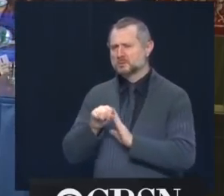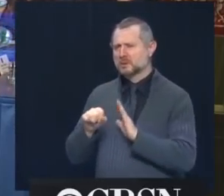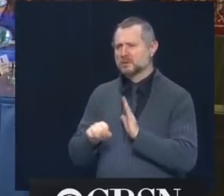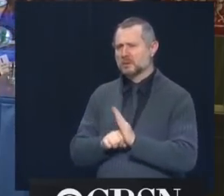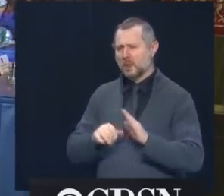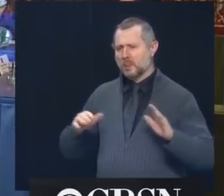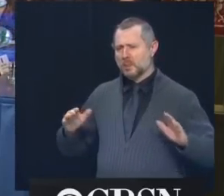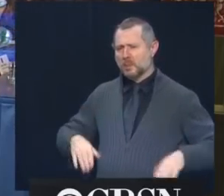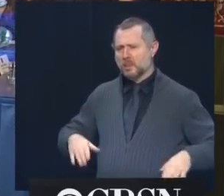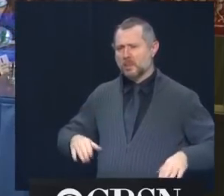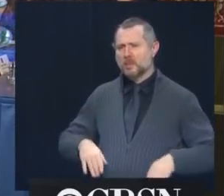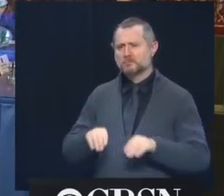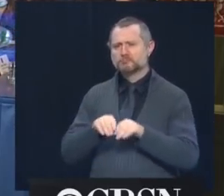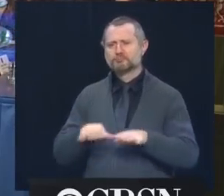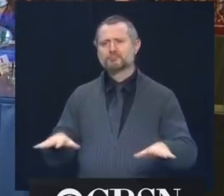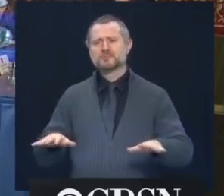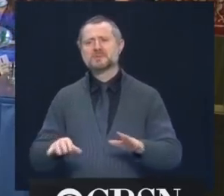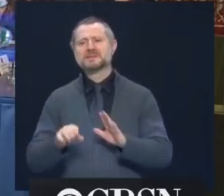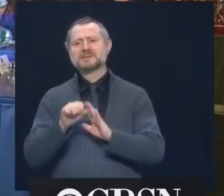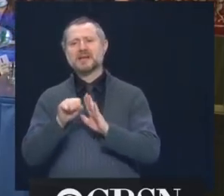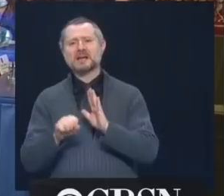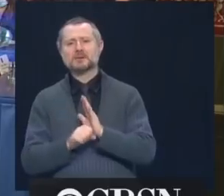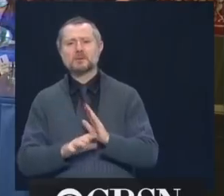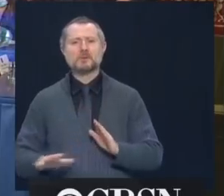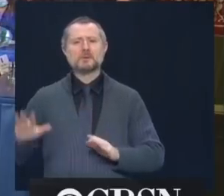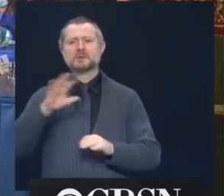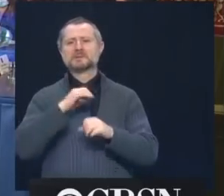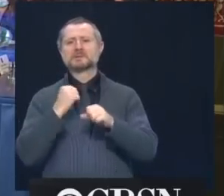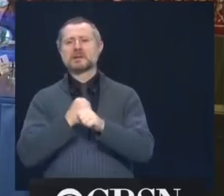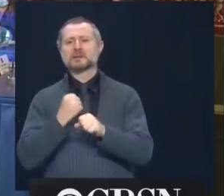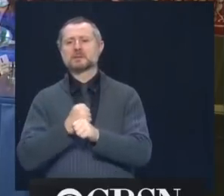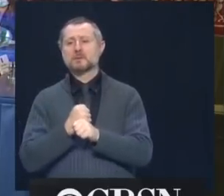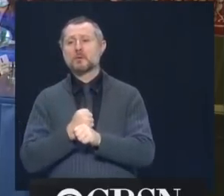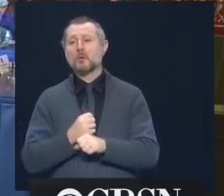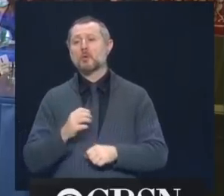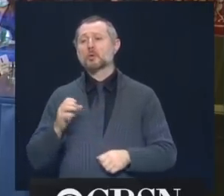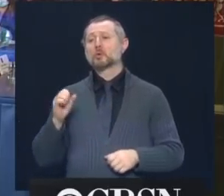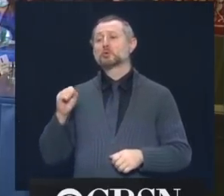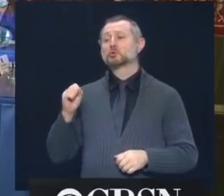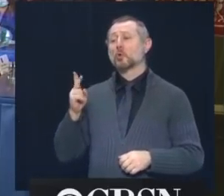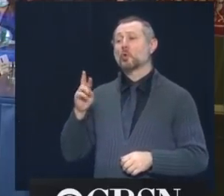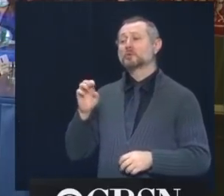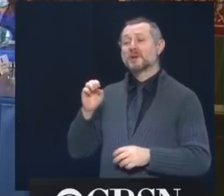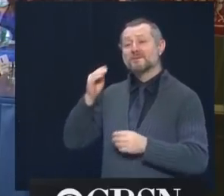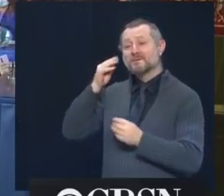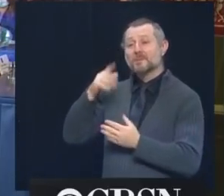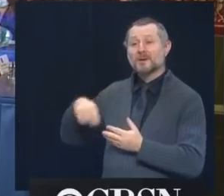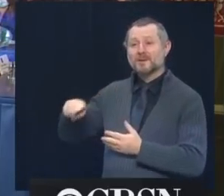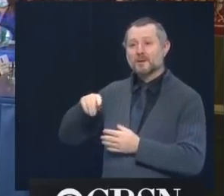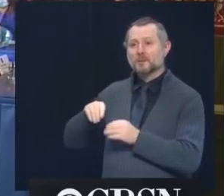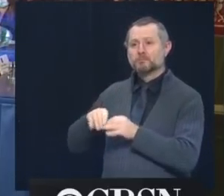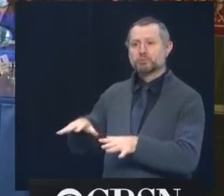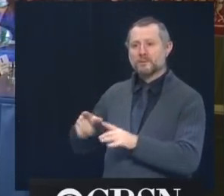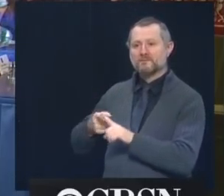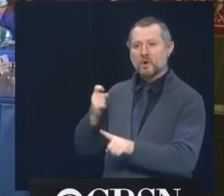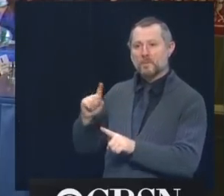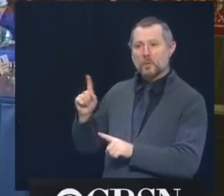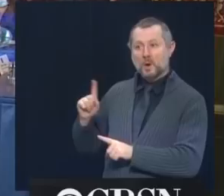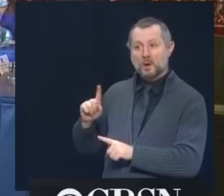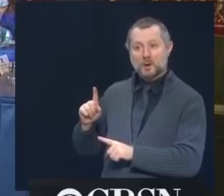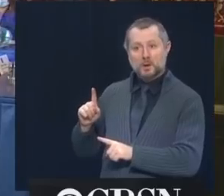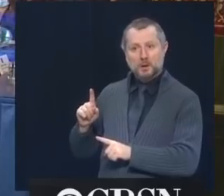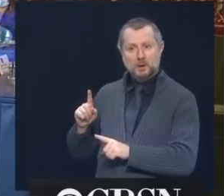sort of statewide data that shows the source of outbreaks so we can get a better sense of whether they're happening at gyms